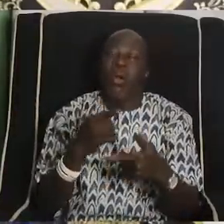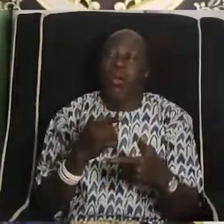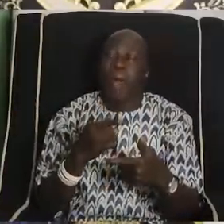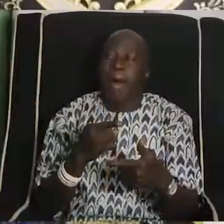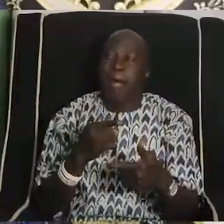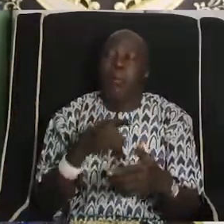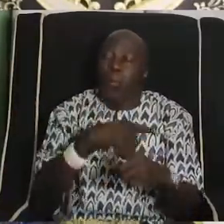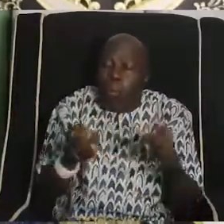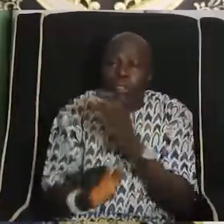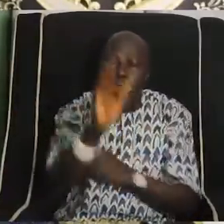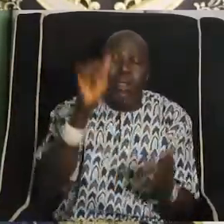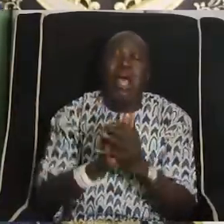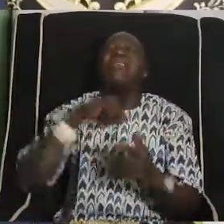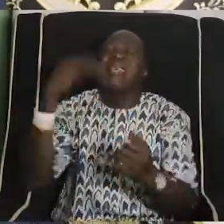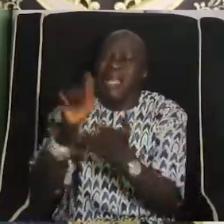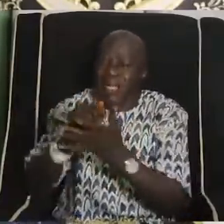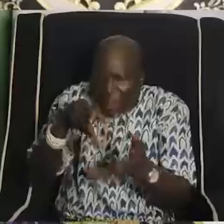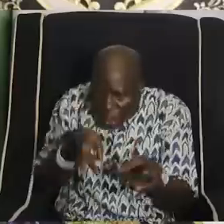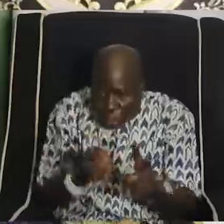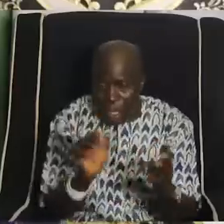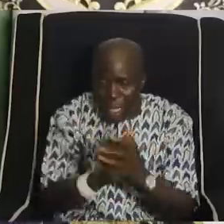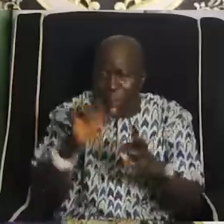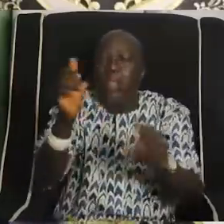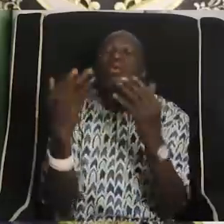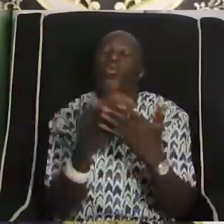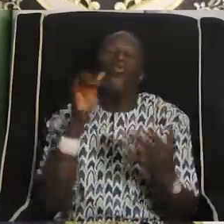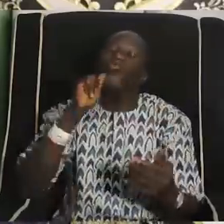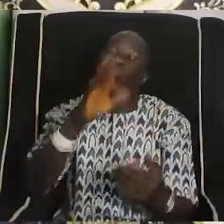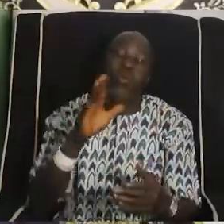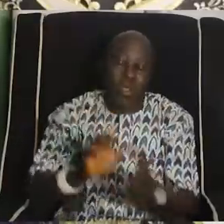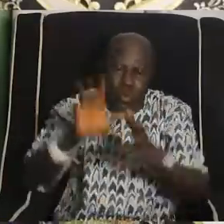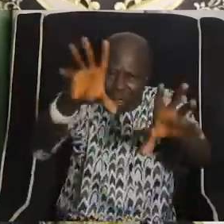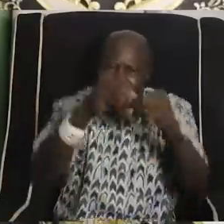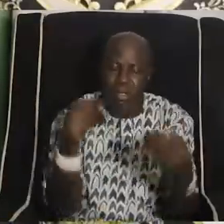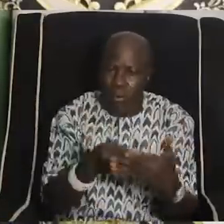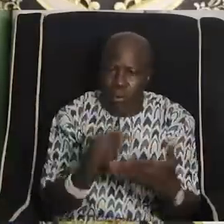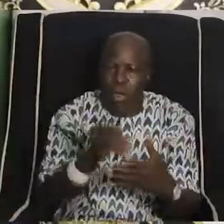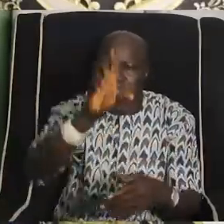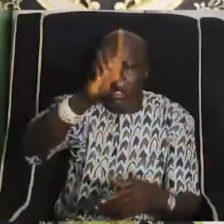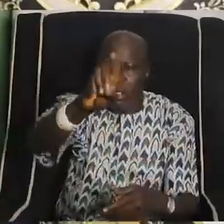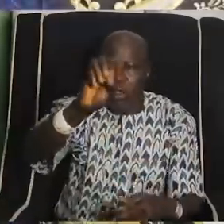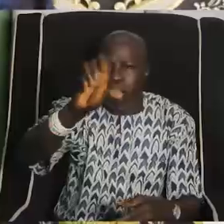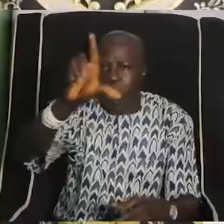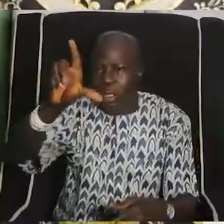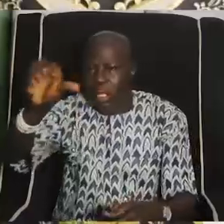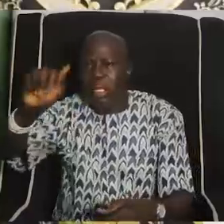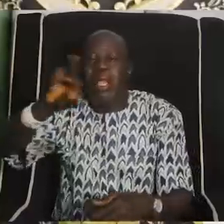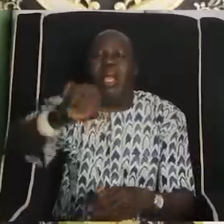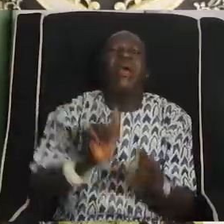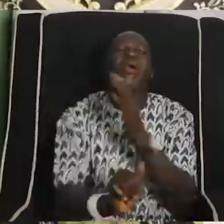said that is how that woman will be receive her dollar. Hey, Bobby, sir. Listen to me, sir. Look at the way